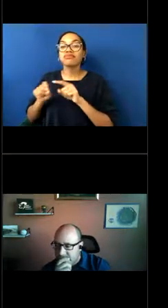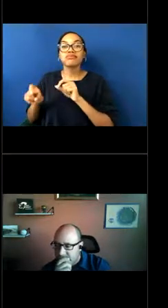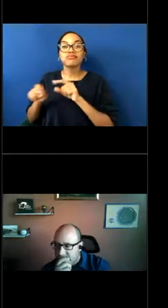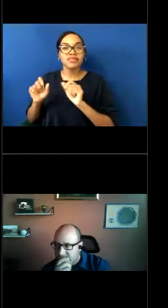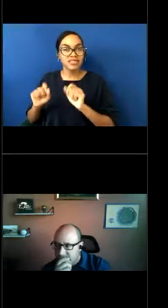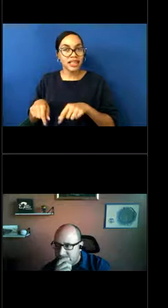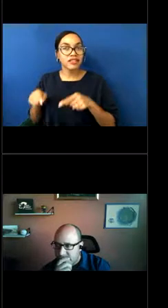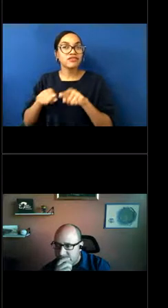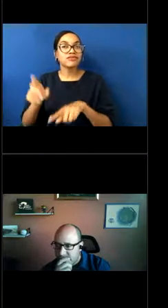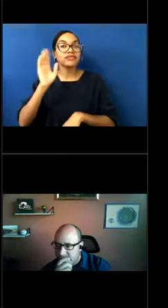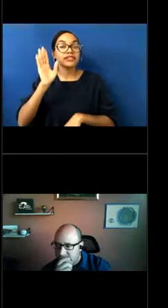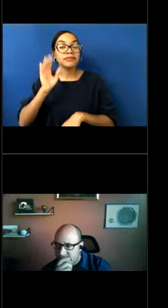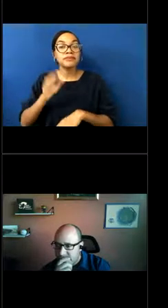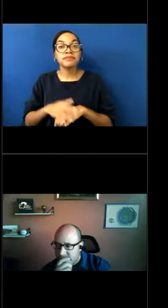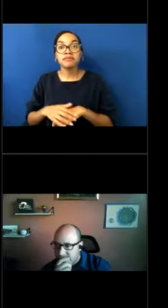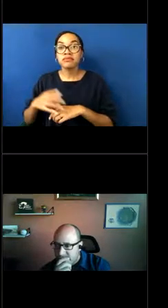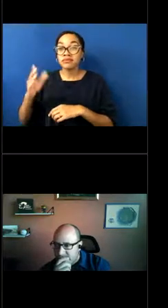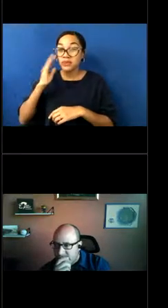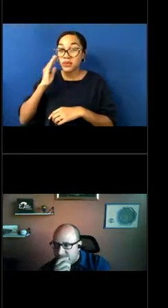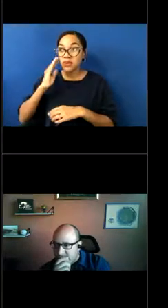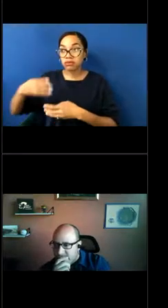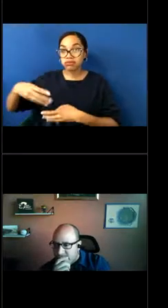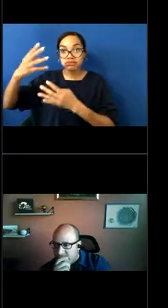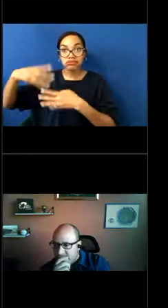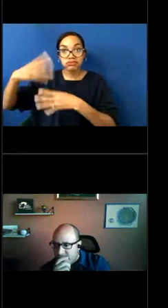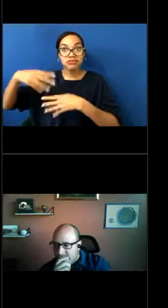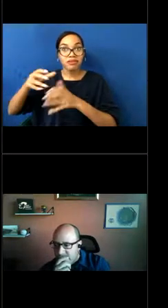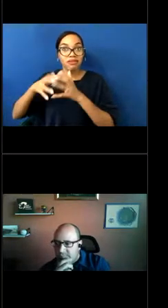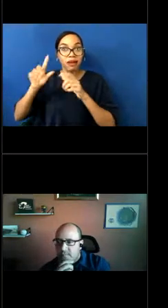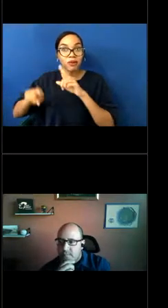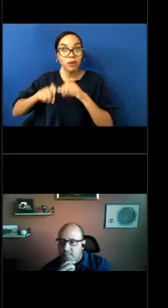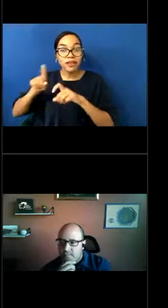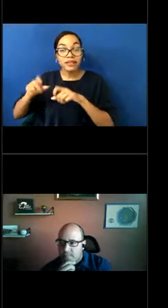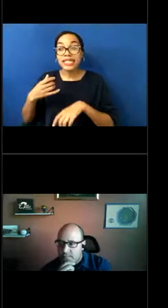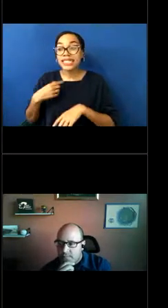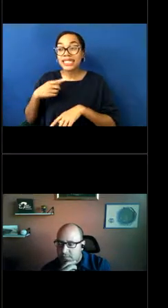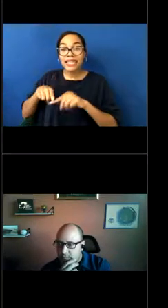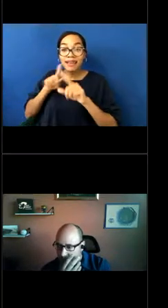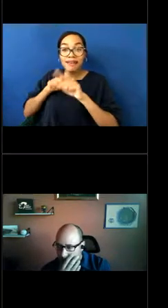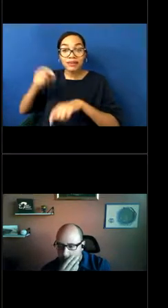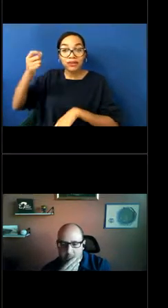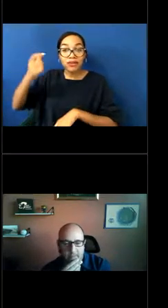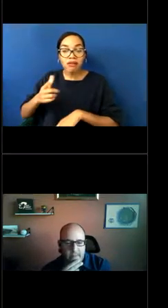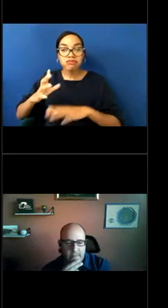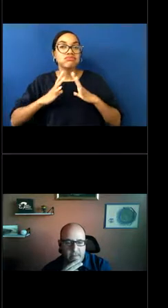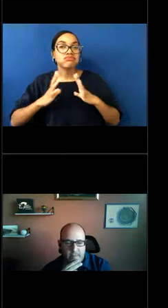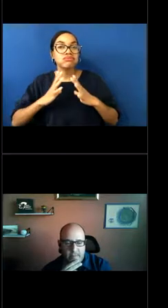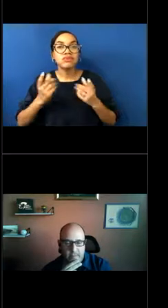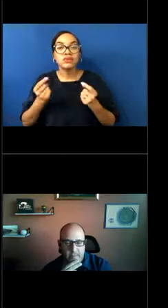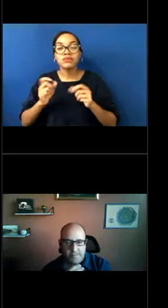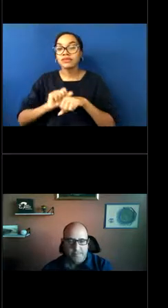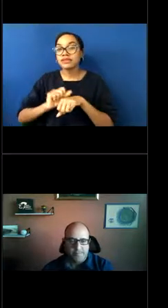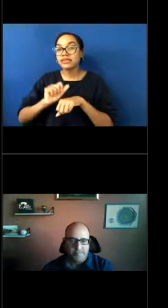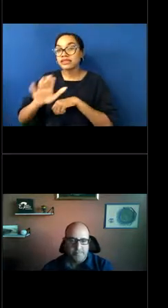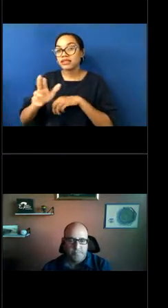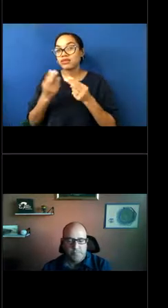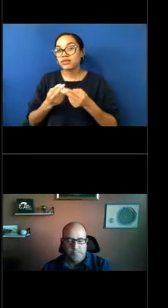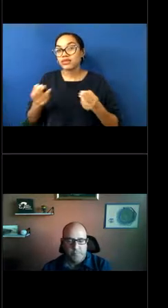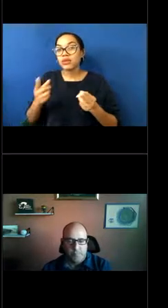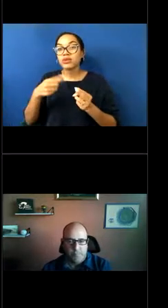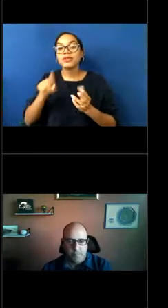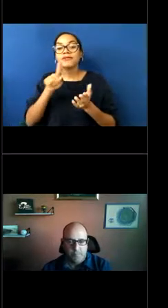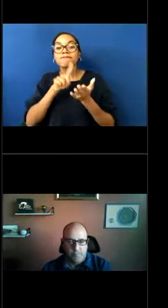don't get to your question during the webinar, no worries. We're going to give you some resources so you can look things up after.